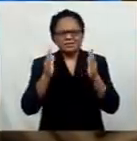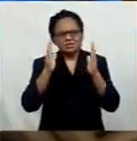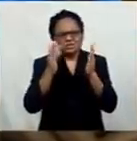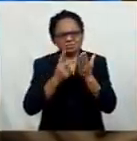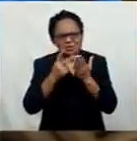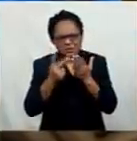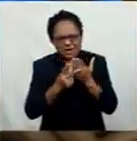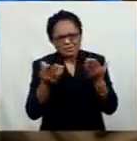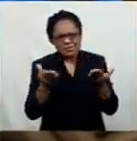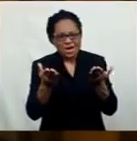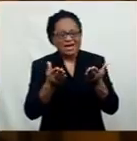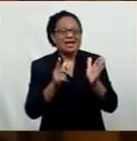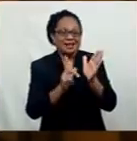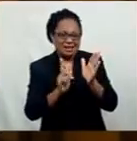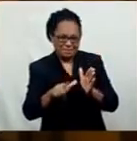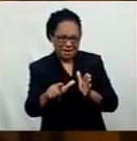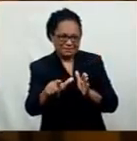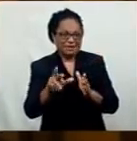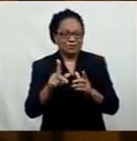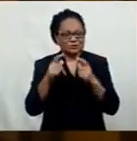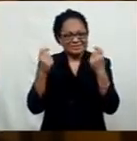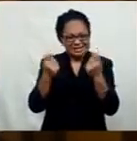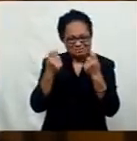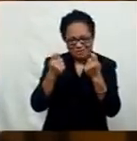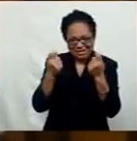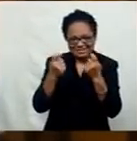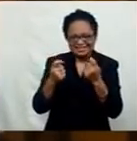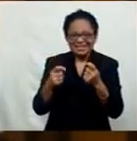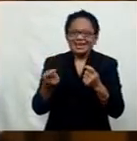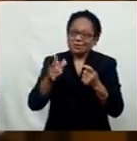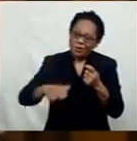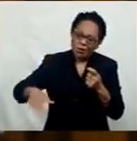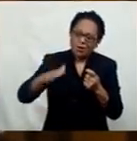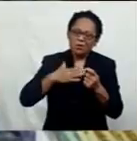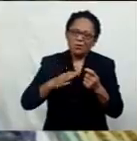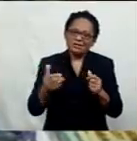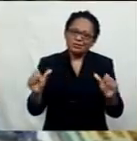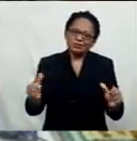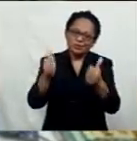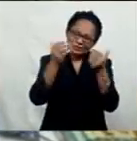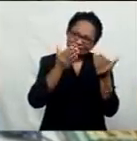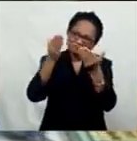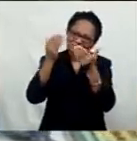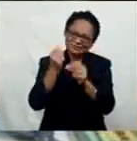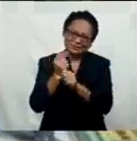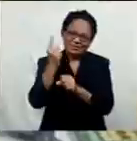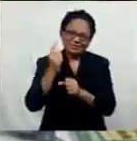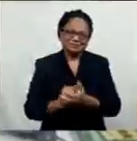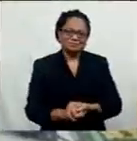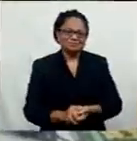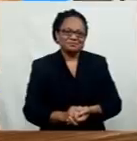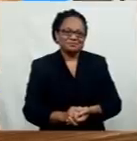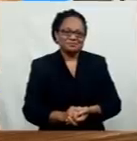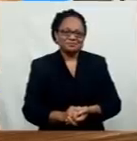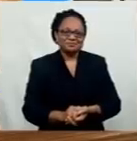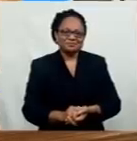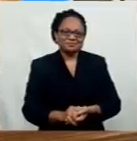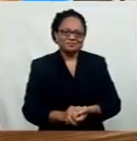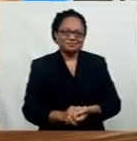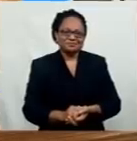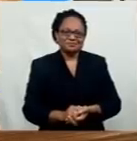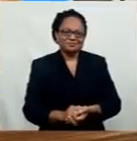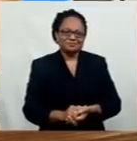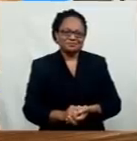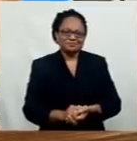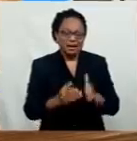Lambasa, celebrating his achievement and giving the glory back to God. Eleanor Turangeview, FBC Sports.